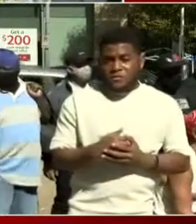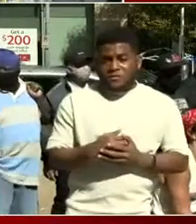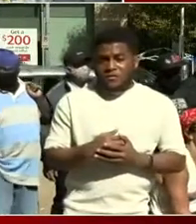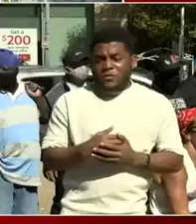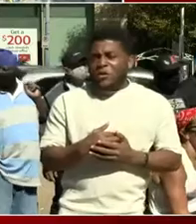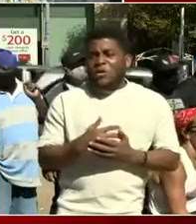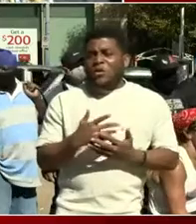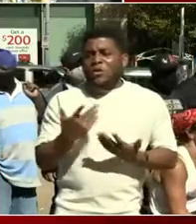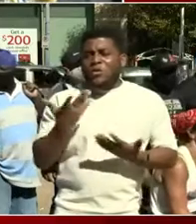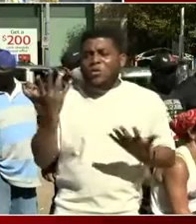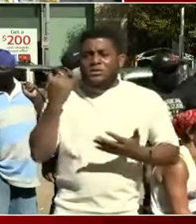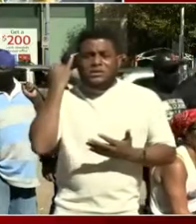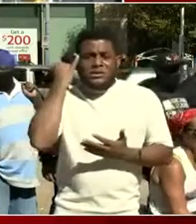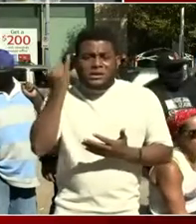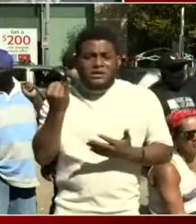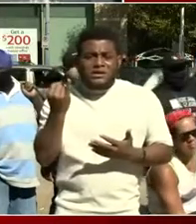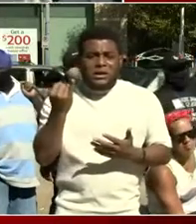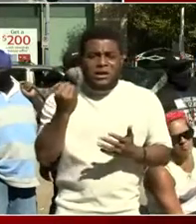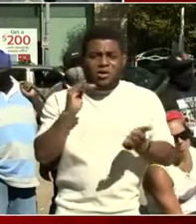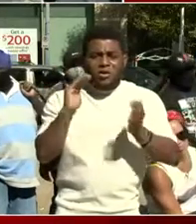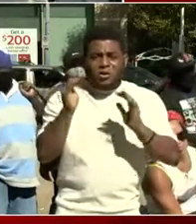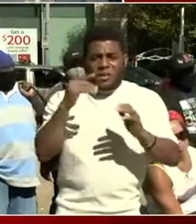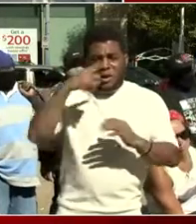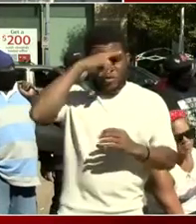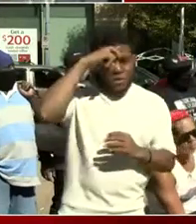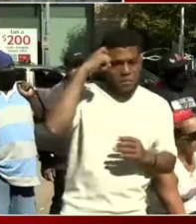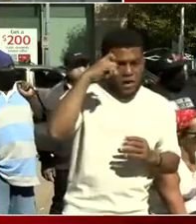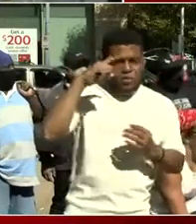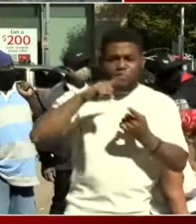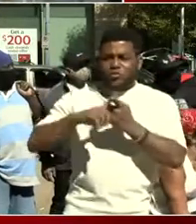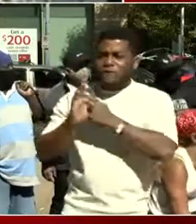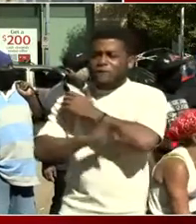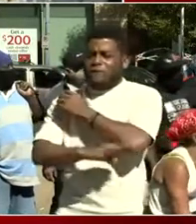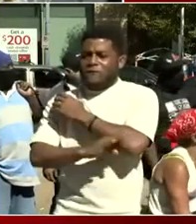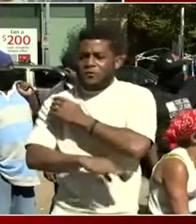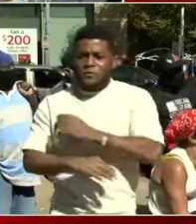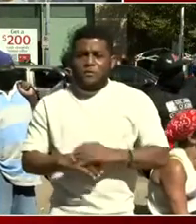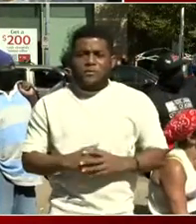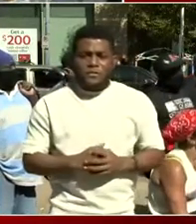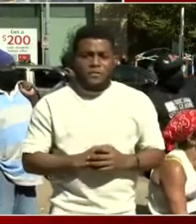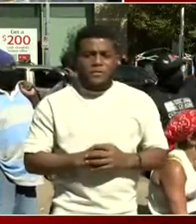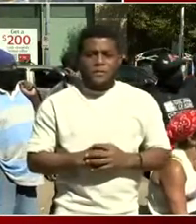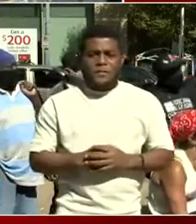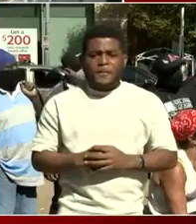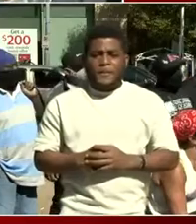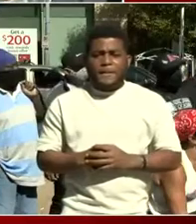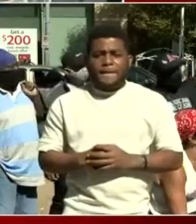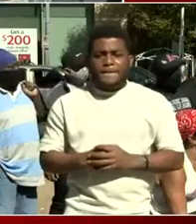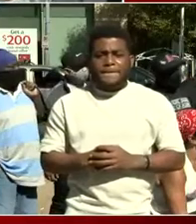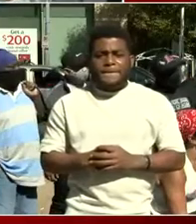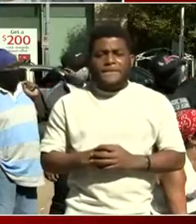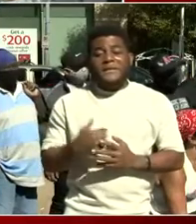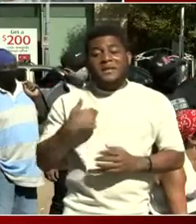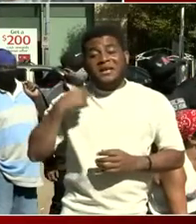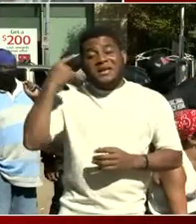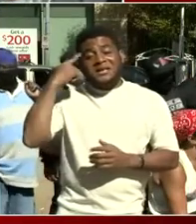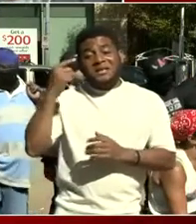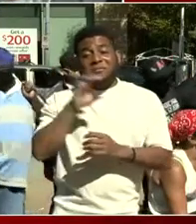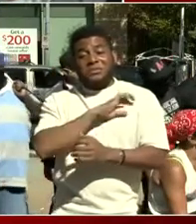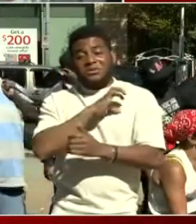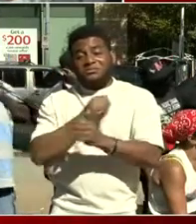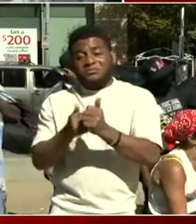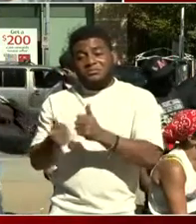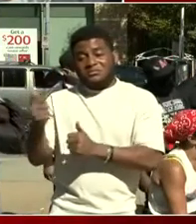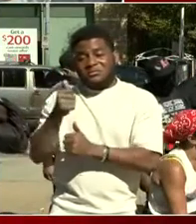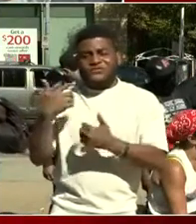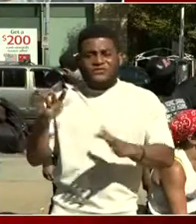it in the fall as well? Well, I think the chief has already addressed that, and